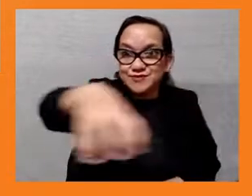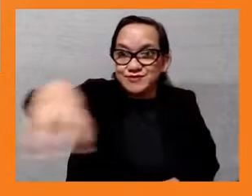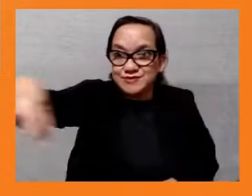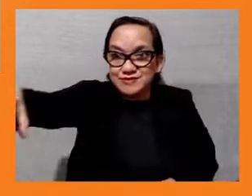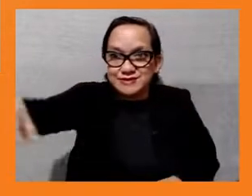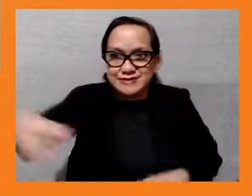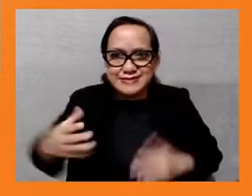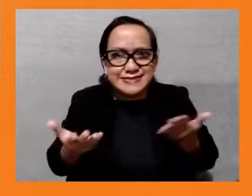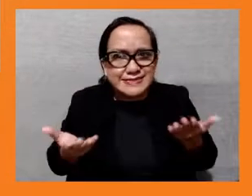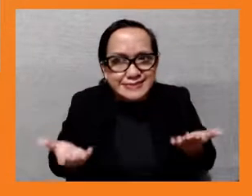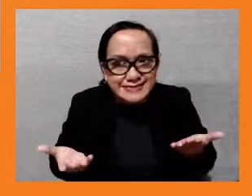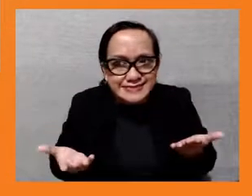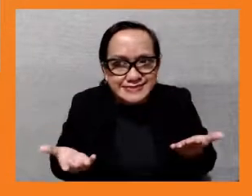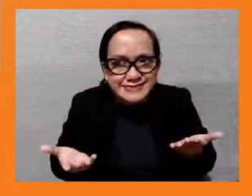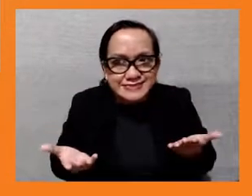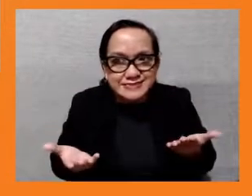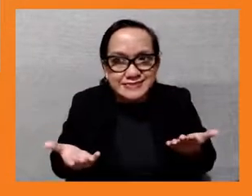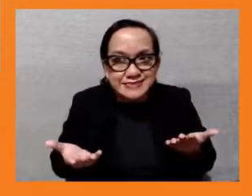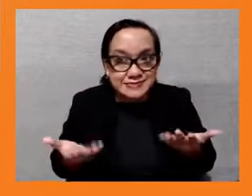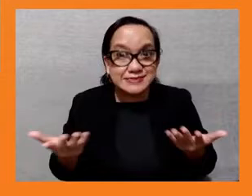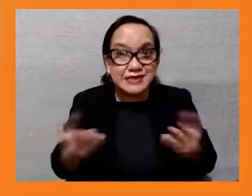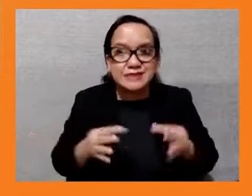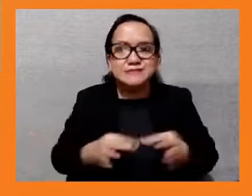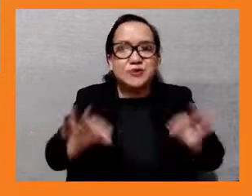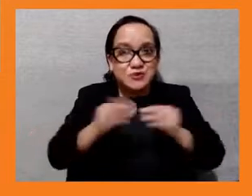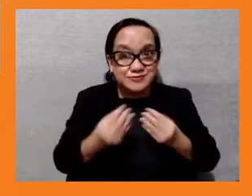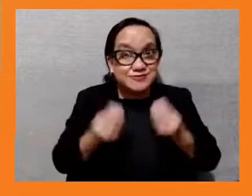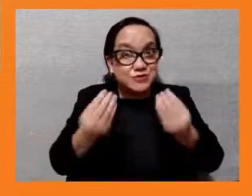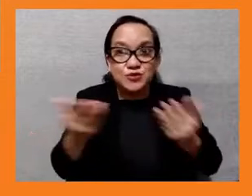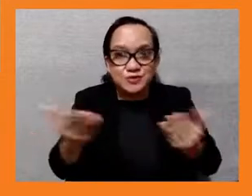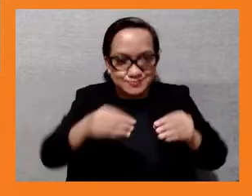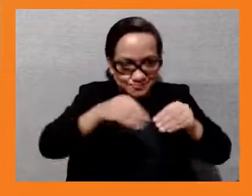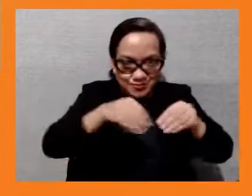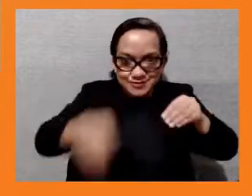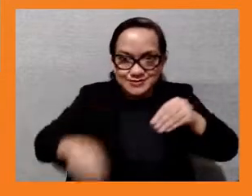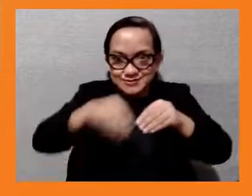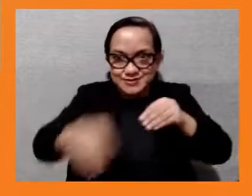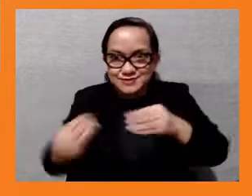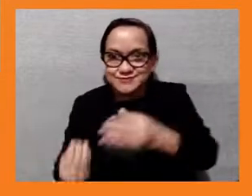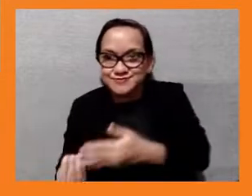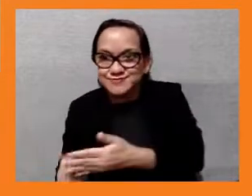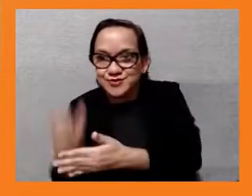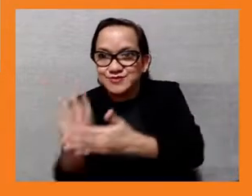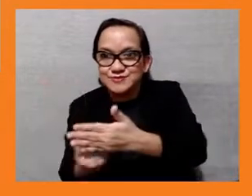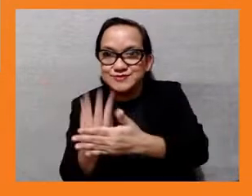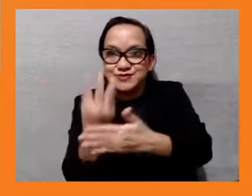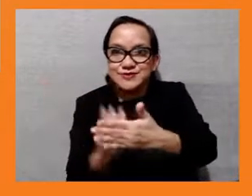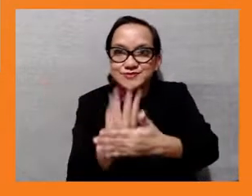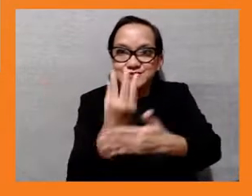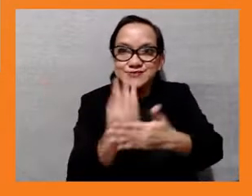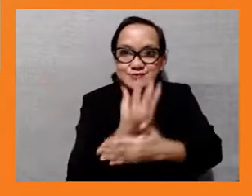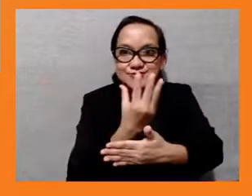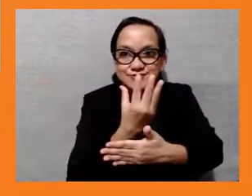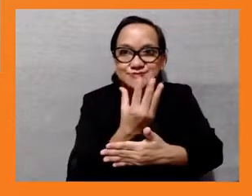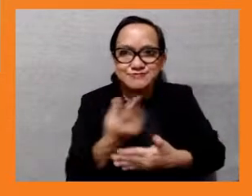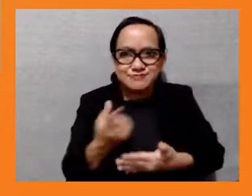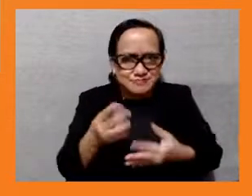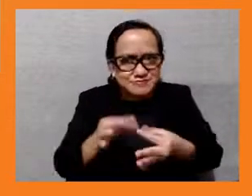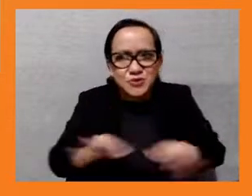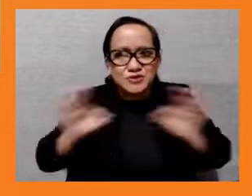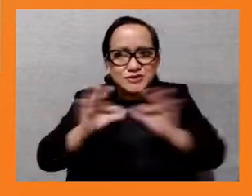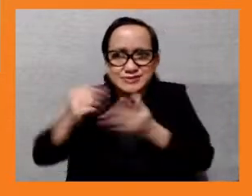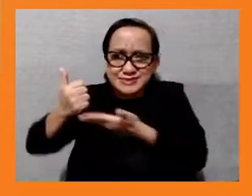Thank you, Anne. I think you raised the very central issue of ADB safeguards delivery and all the challenges which go